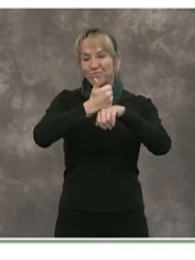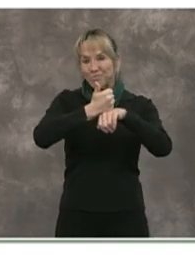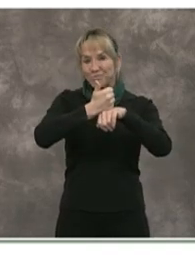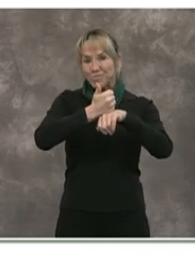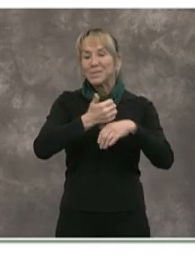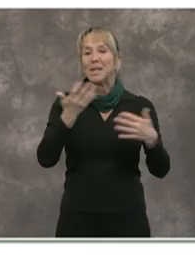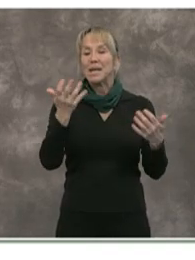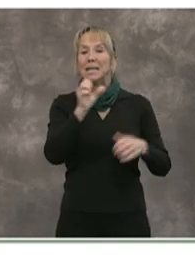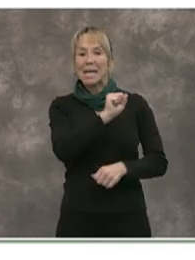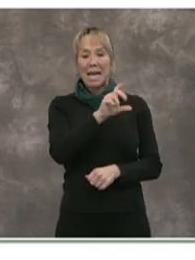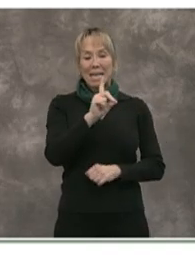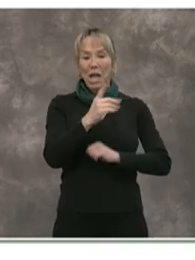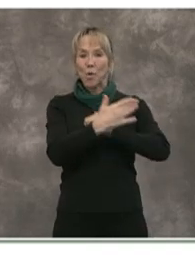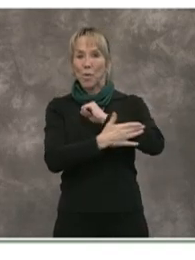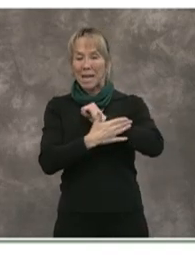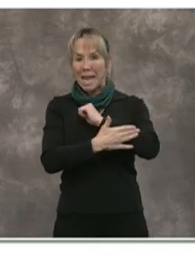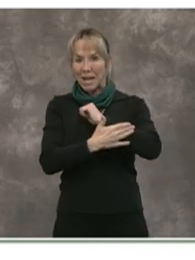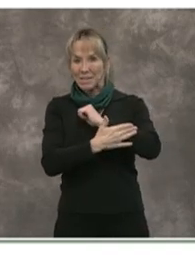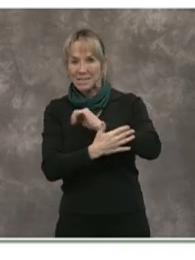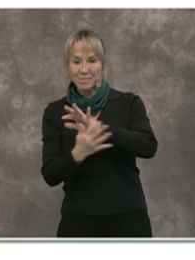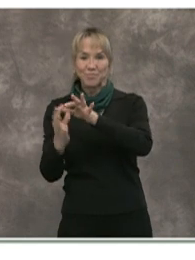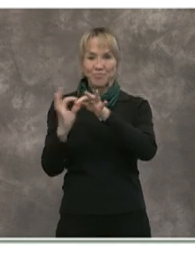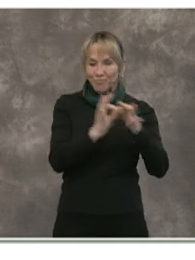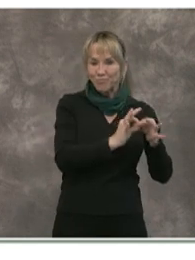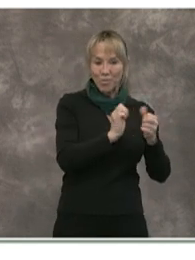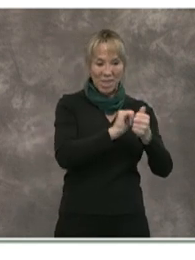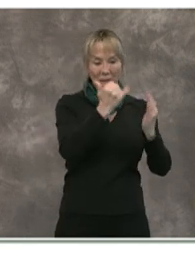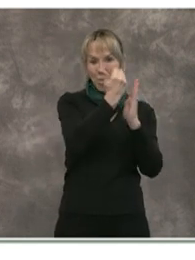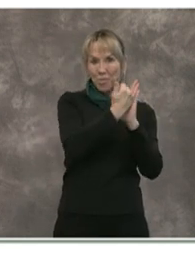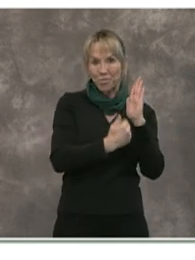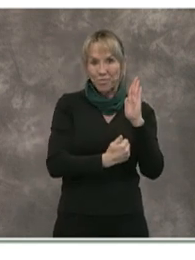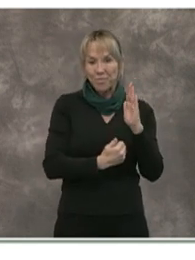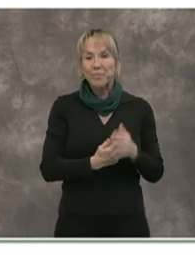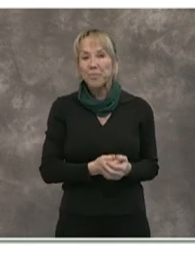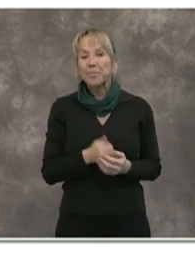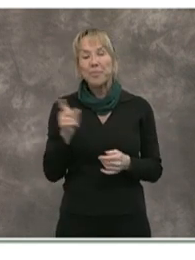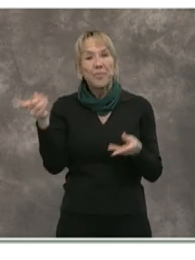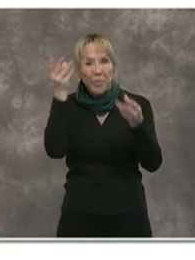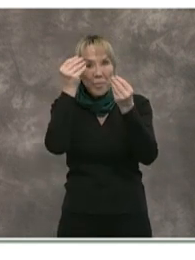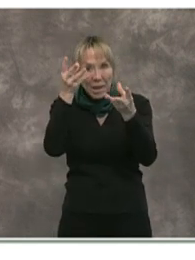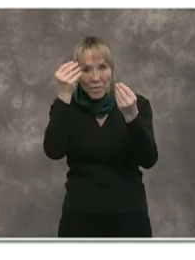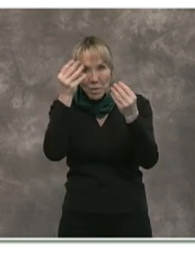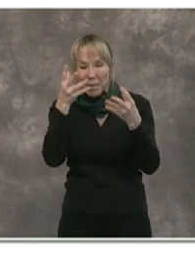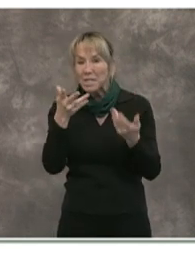San Diego County Teratogen Registry. This information